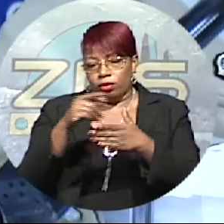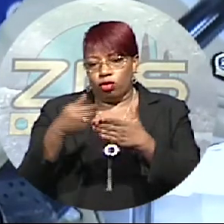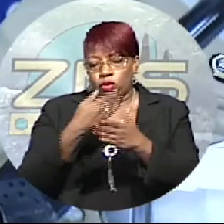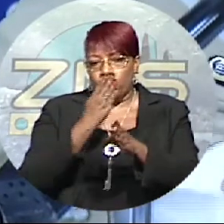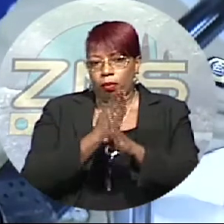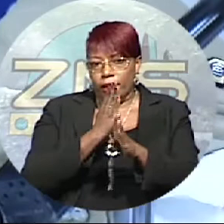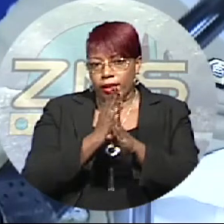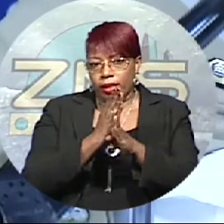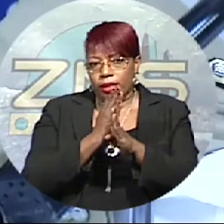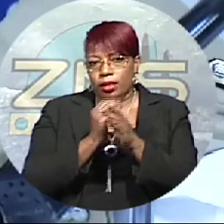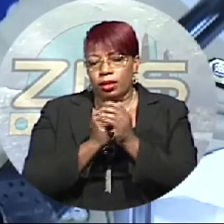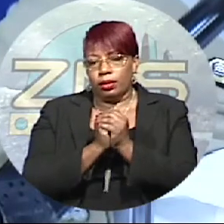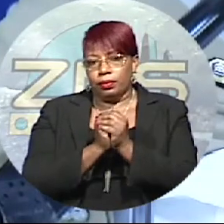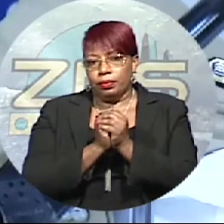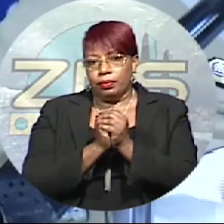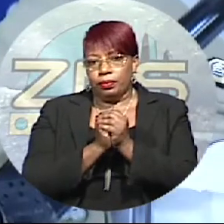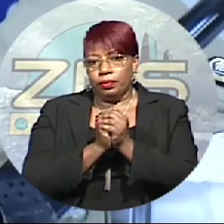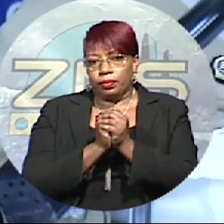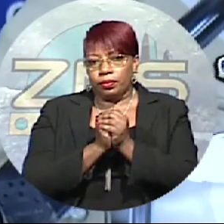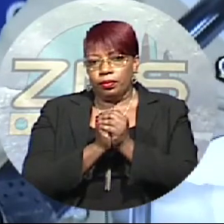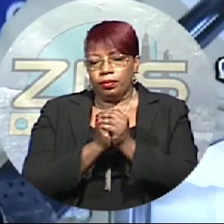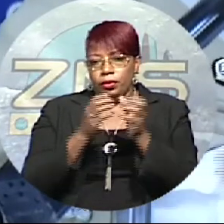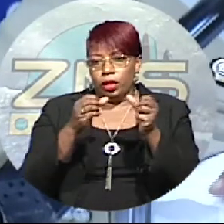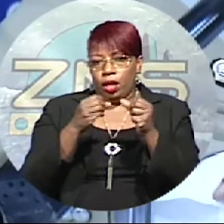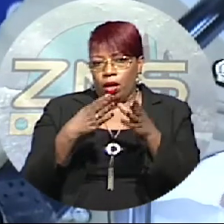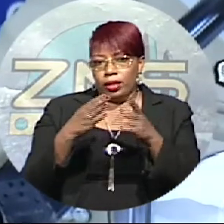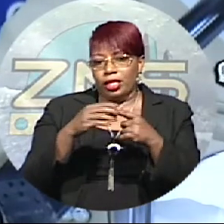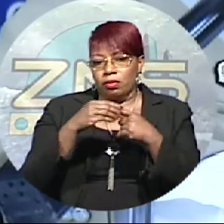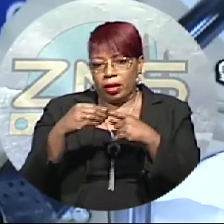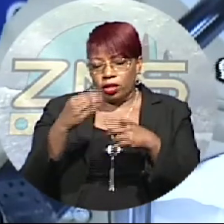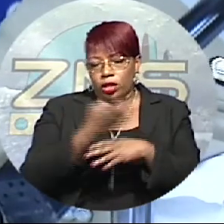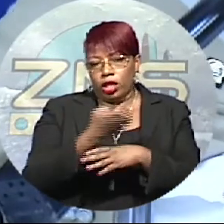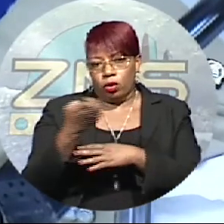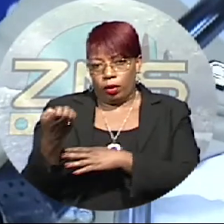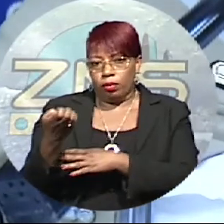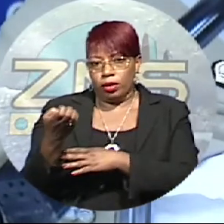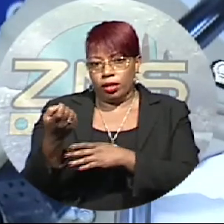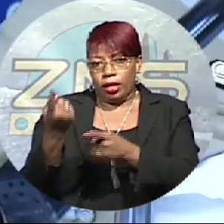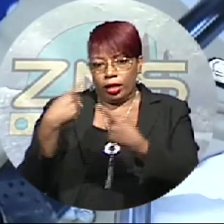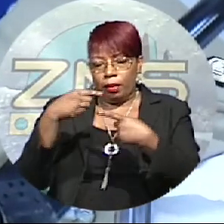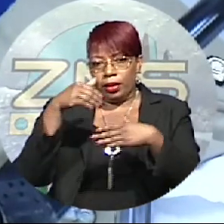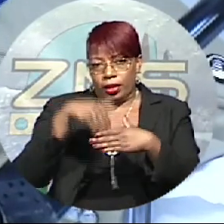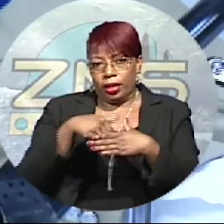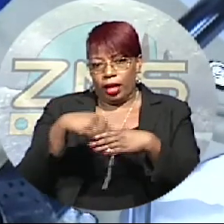buses. I've got lots of specialty equipment coming in. Our officers are looking really, really good.